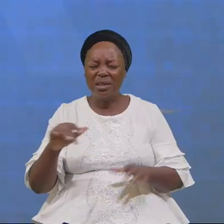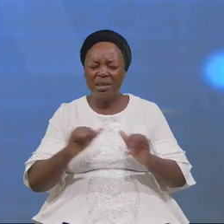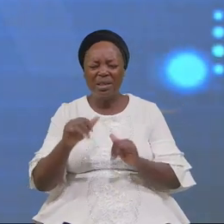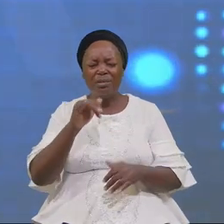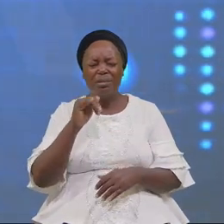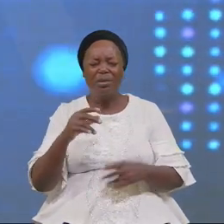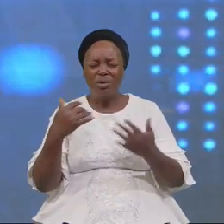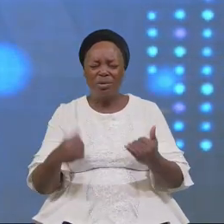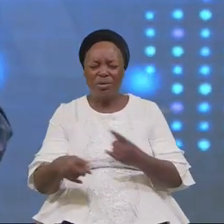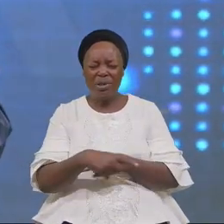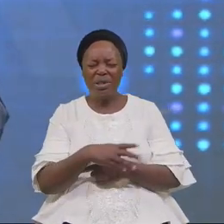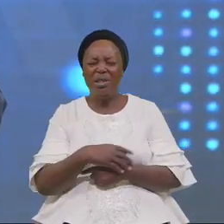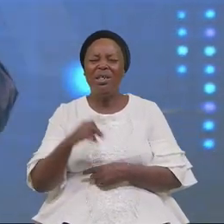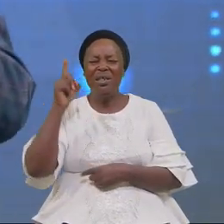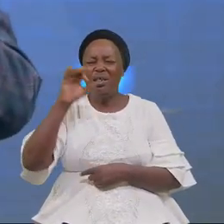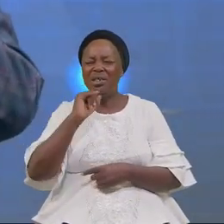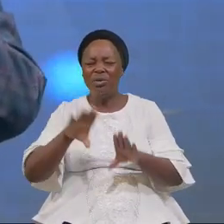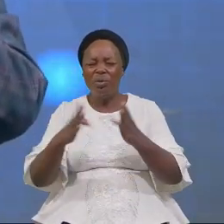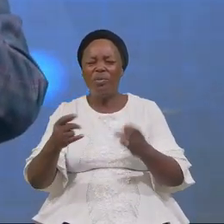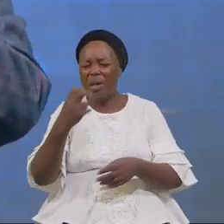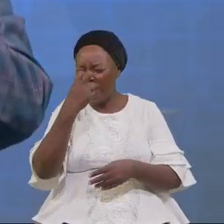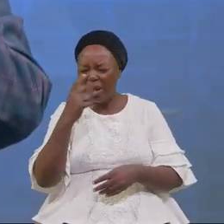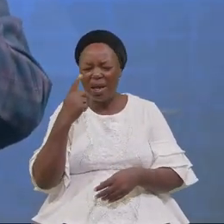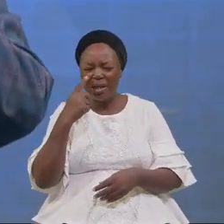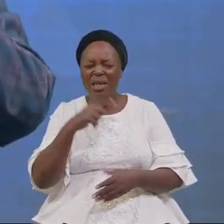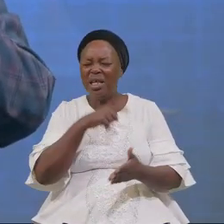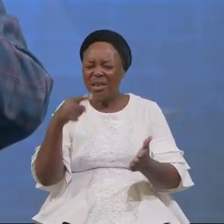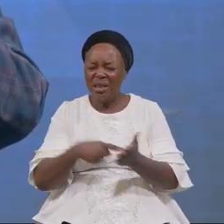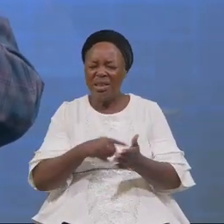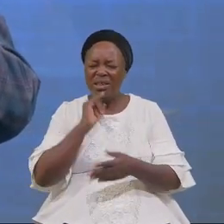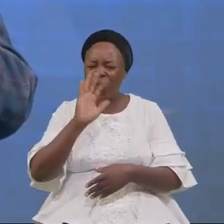opening blind eyes. This is your time.